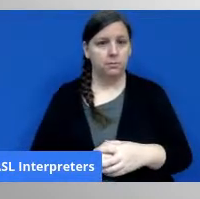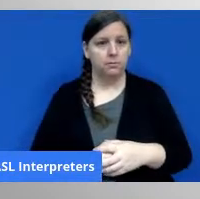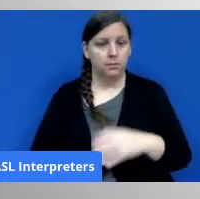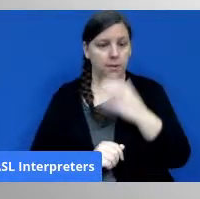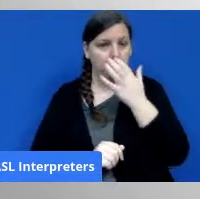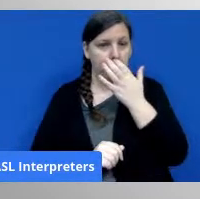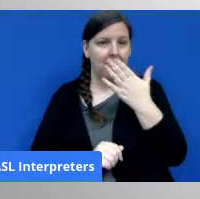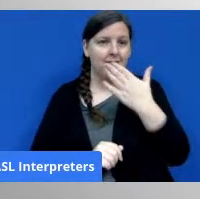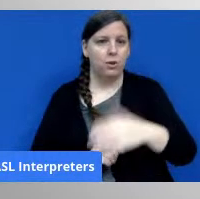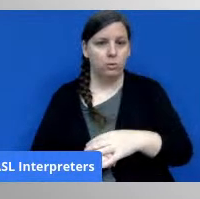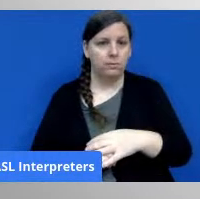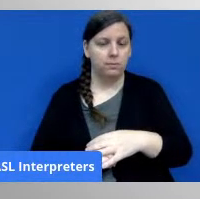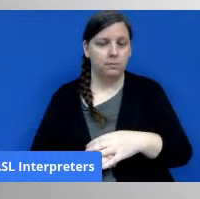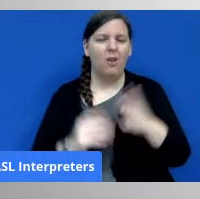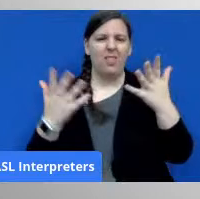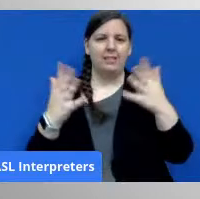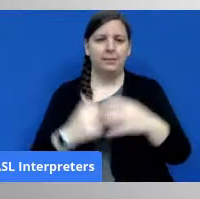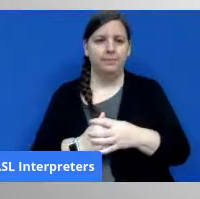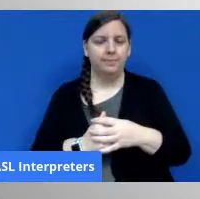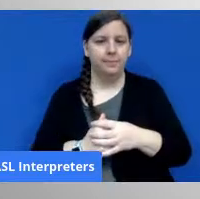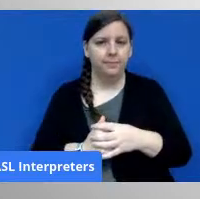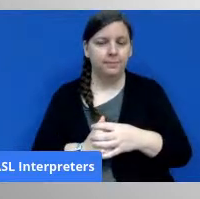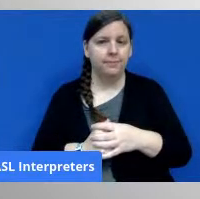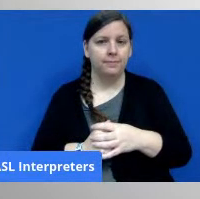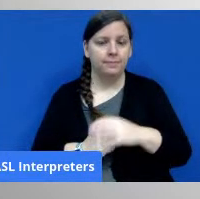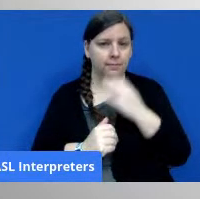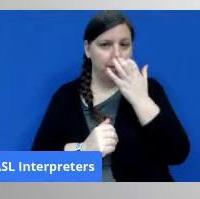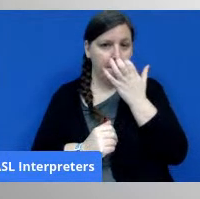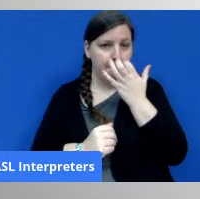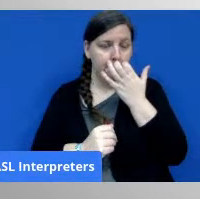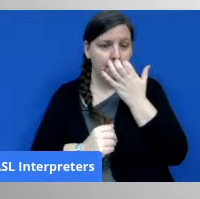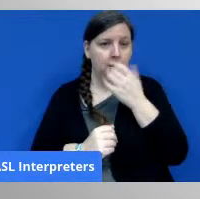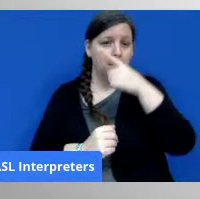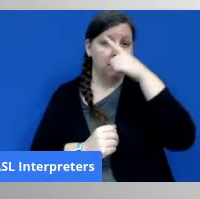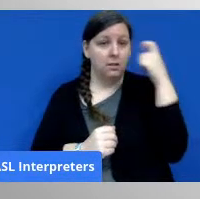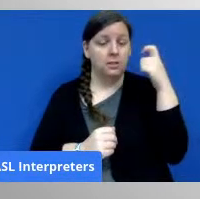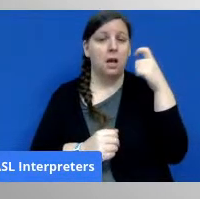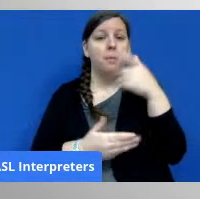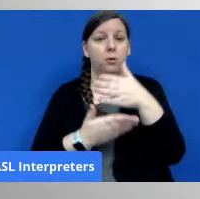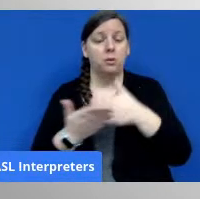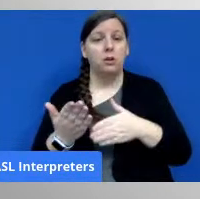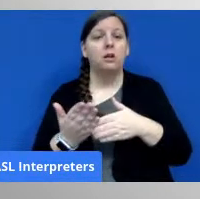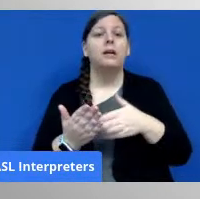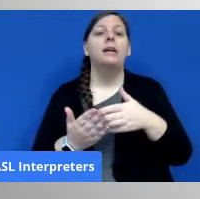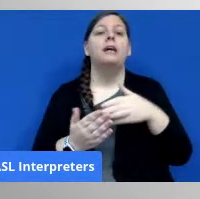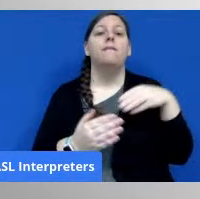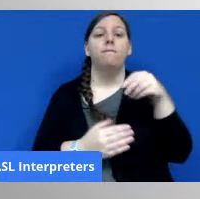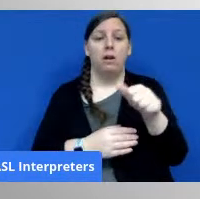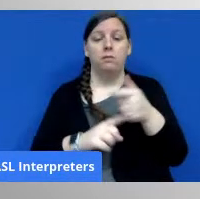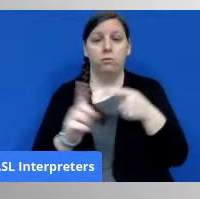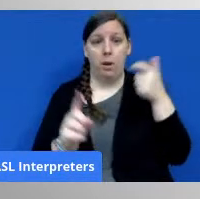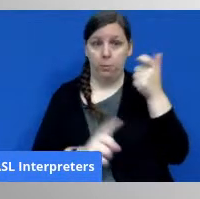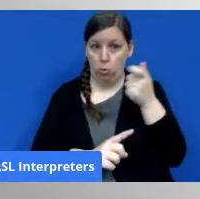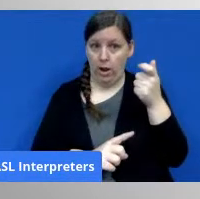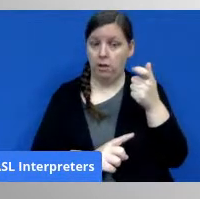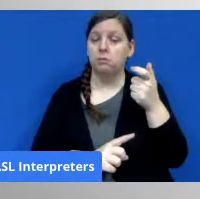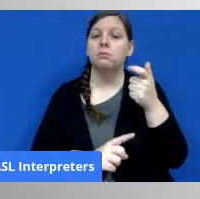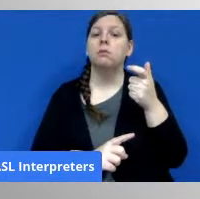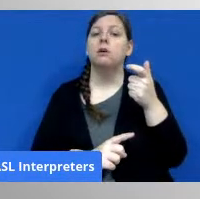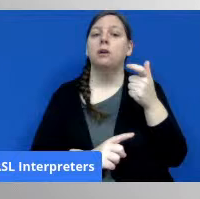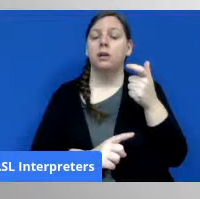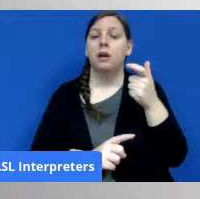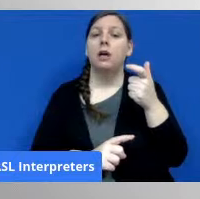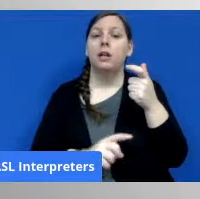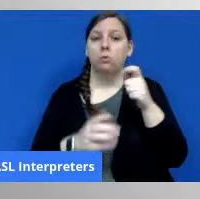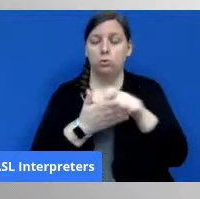Okay, thank you. That was it, yeah. The summer component is grant funded, as I mentioned. It was written into